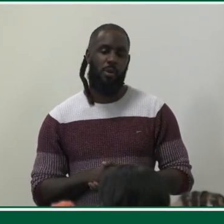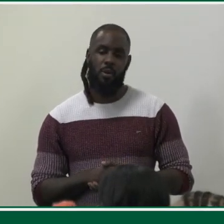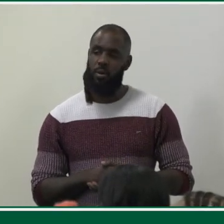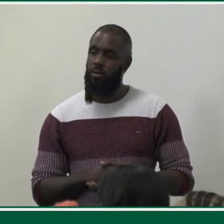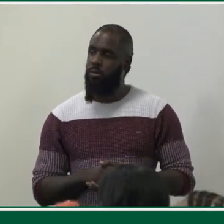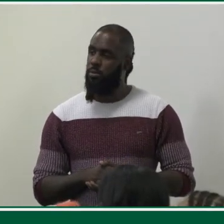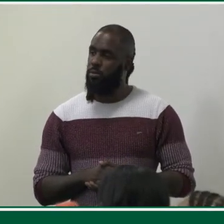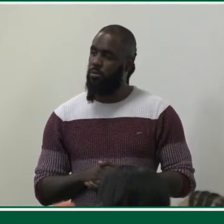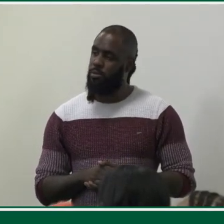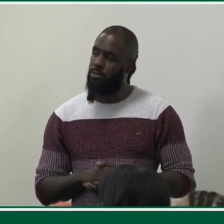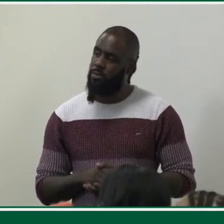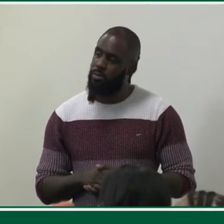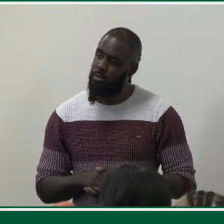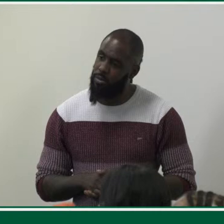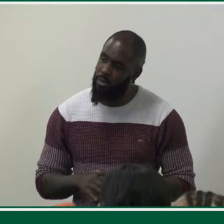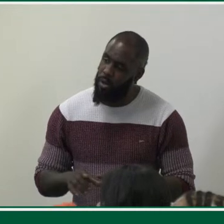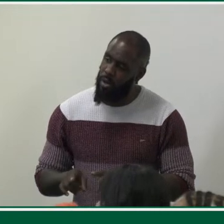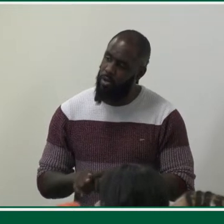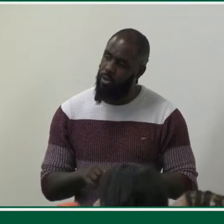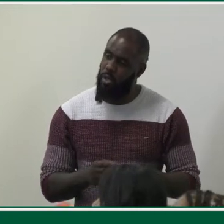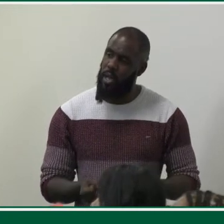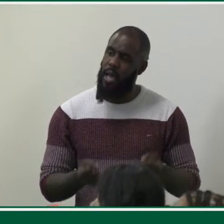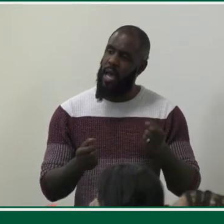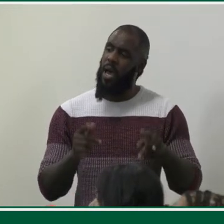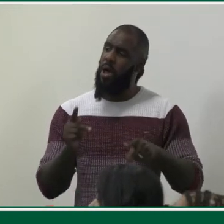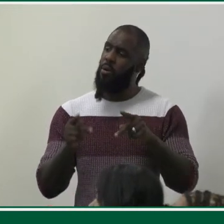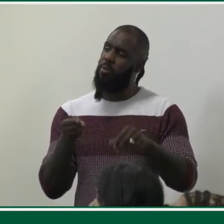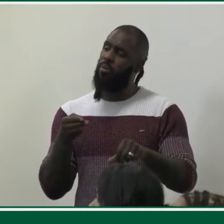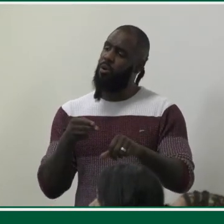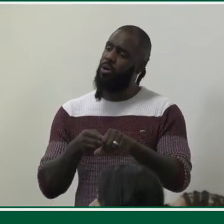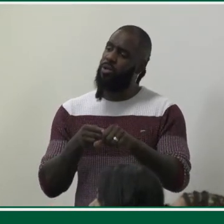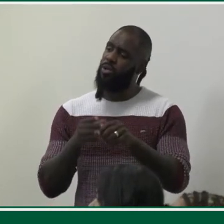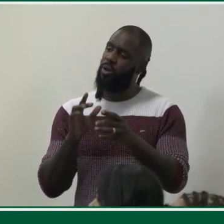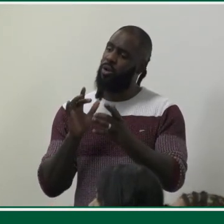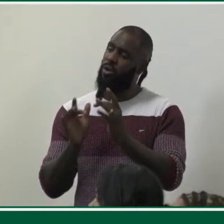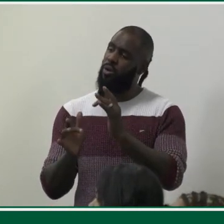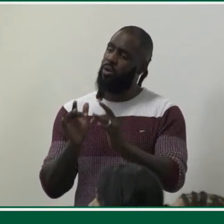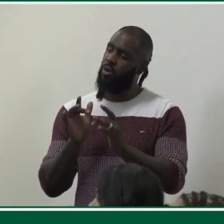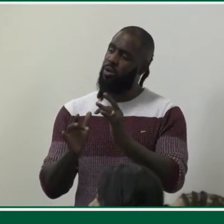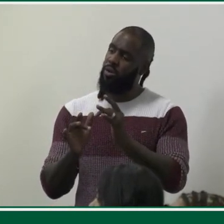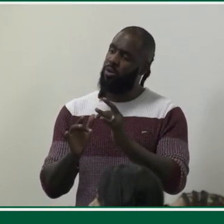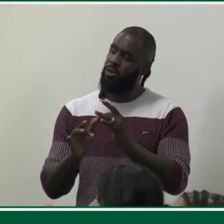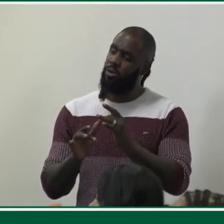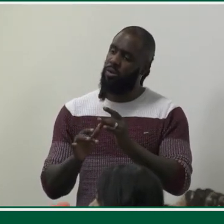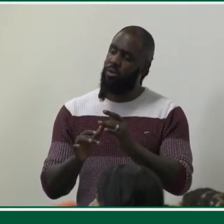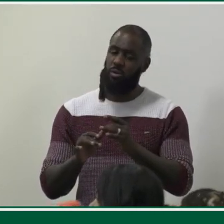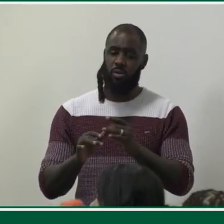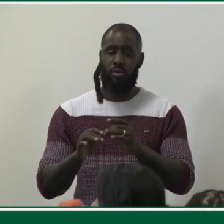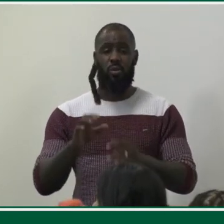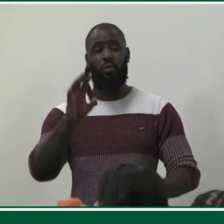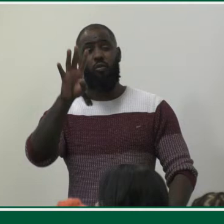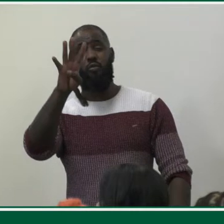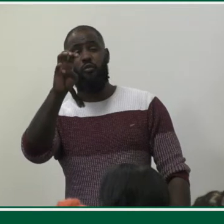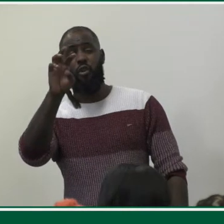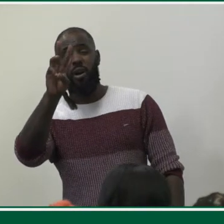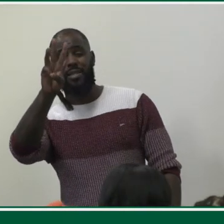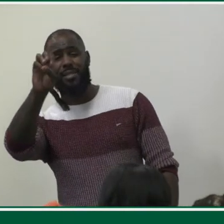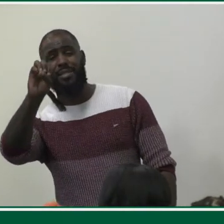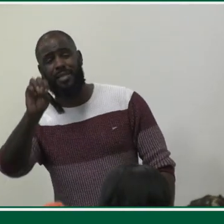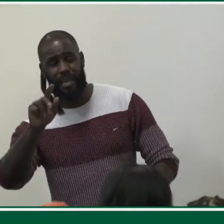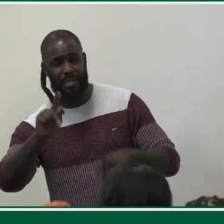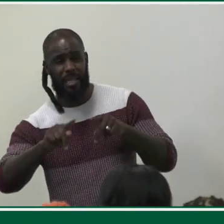I also want to acknowledge that we've got, how many people who joined us online today? Over 460 now. 460, all